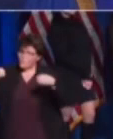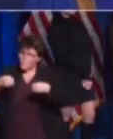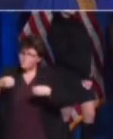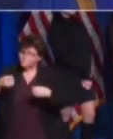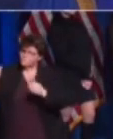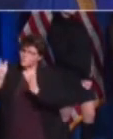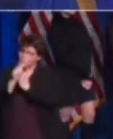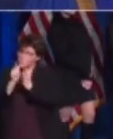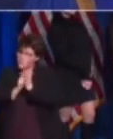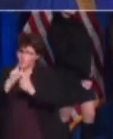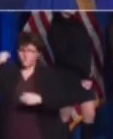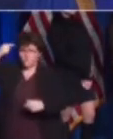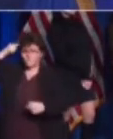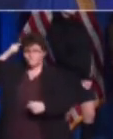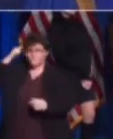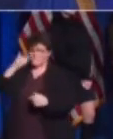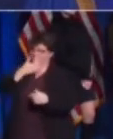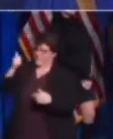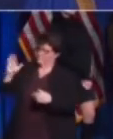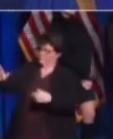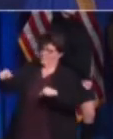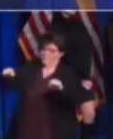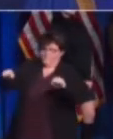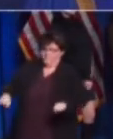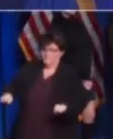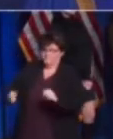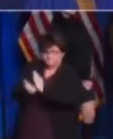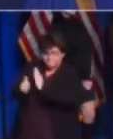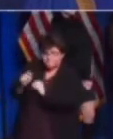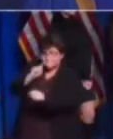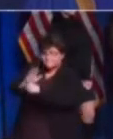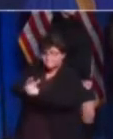your abilities. So help you God. I will.